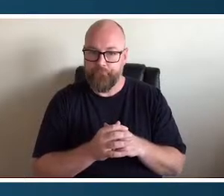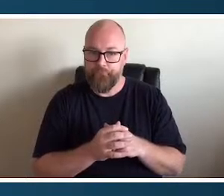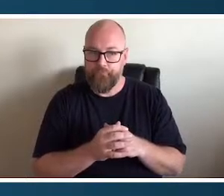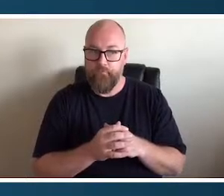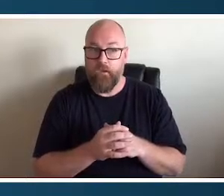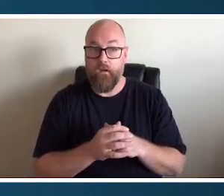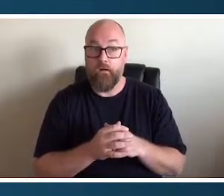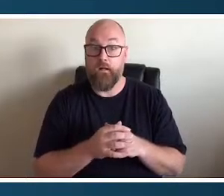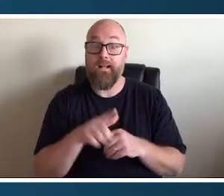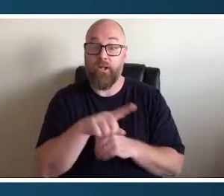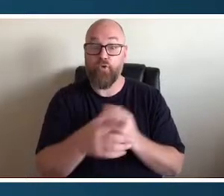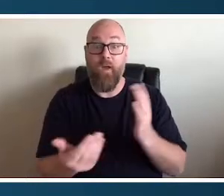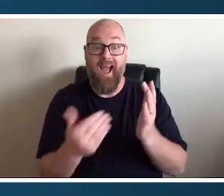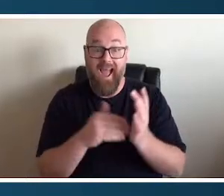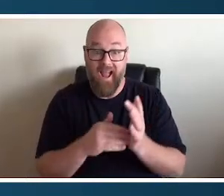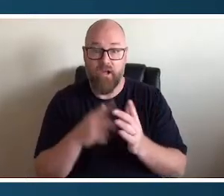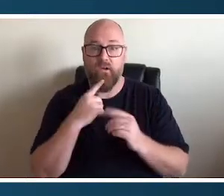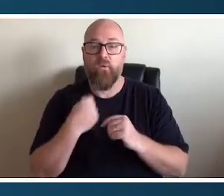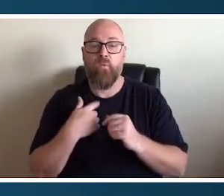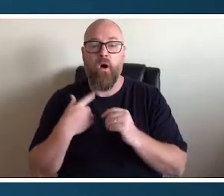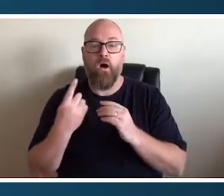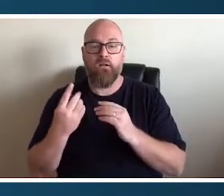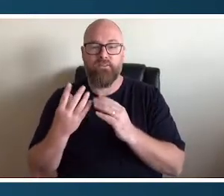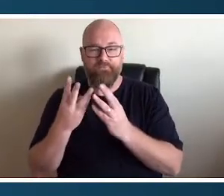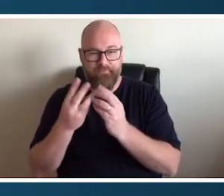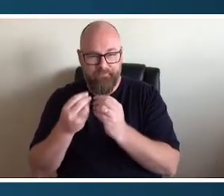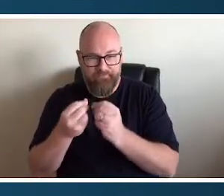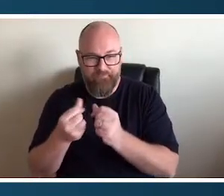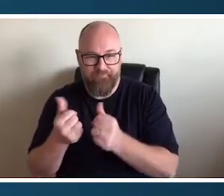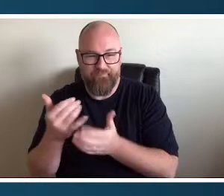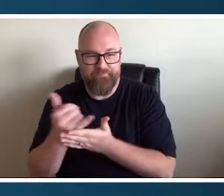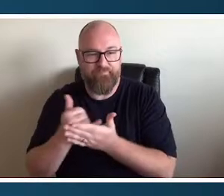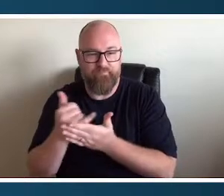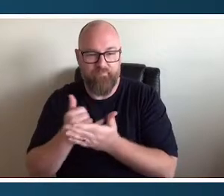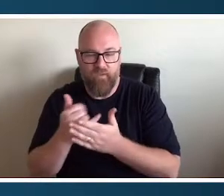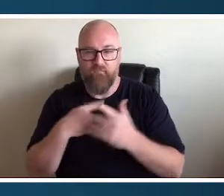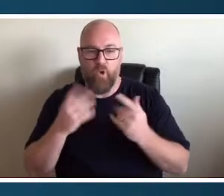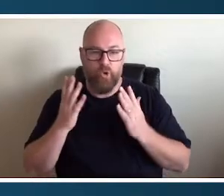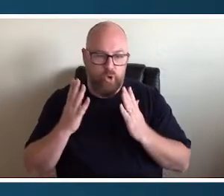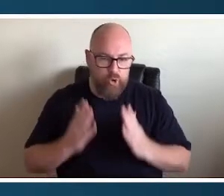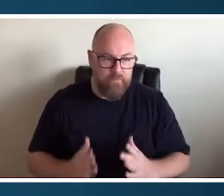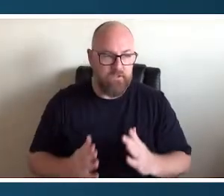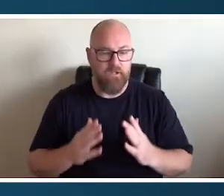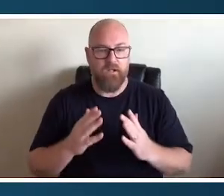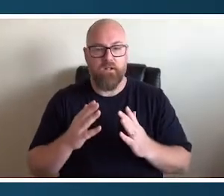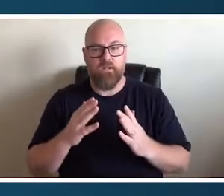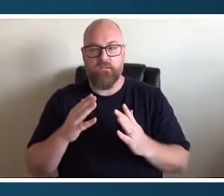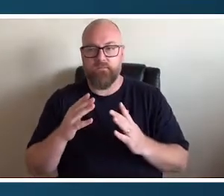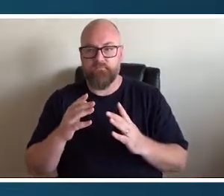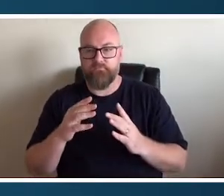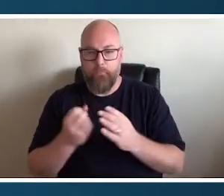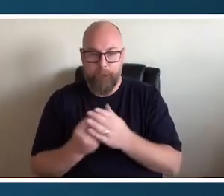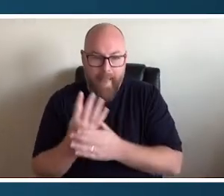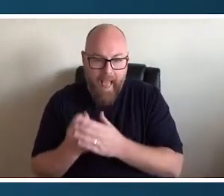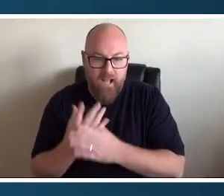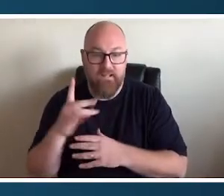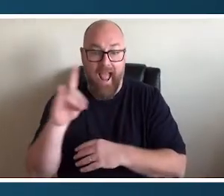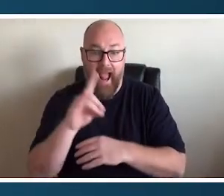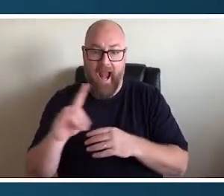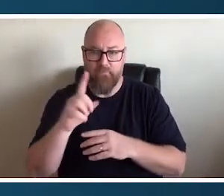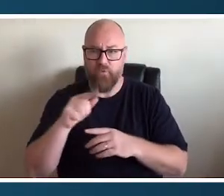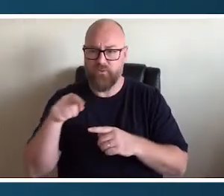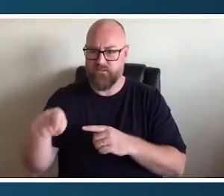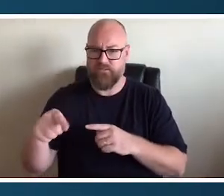the deterioration of living conditions for humans, for plants, and for animals because of climate change, is fast. I